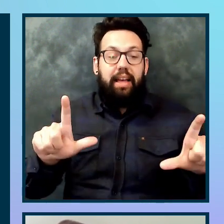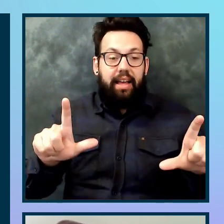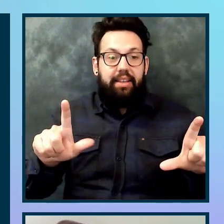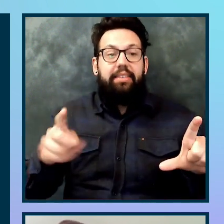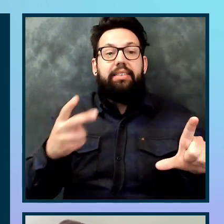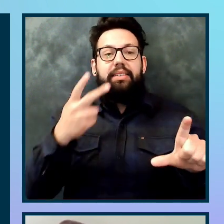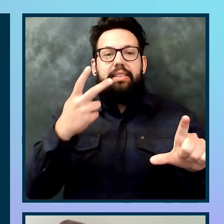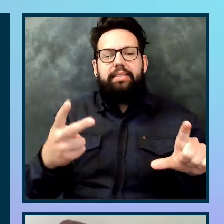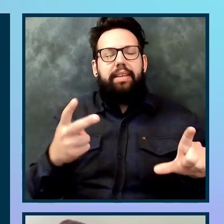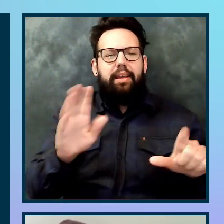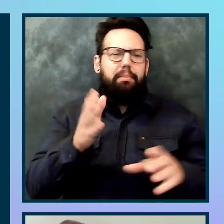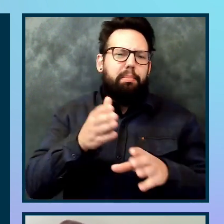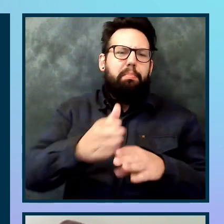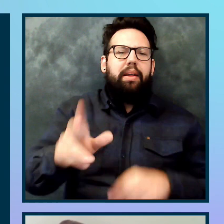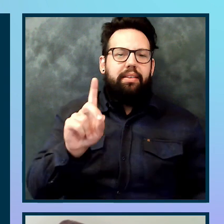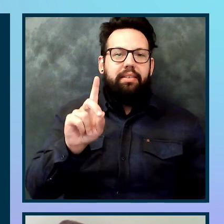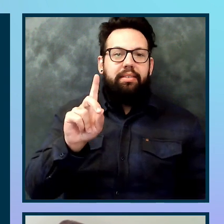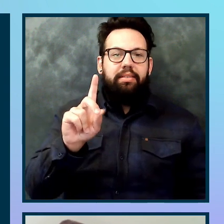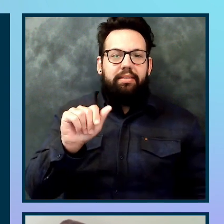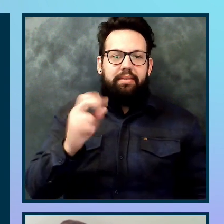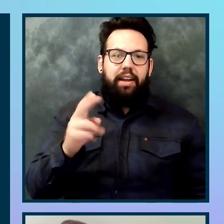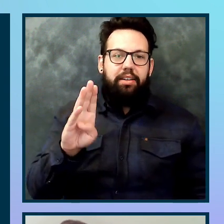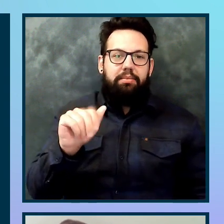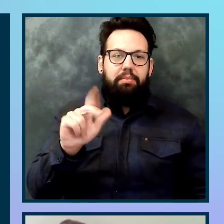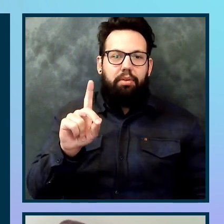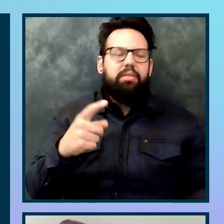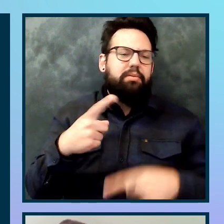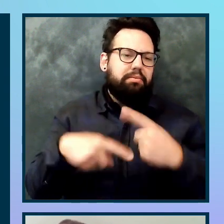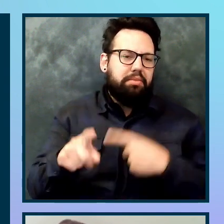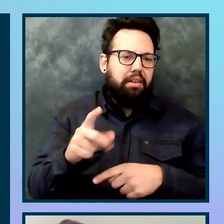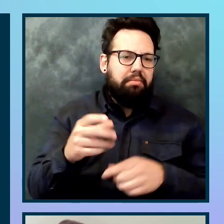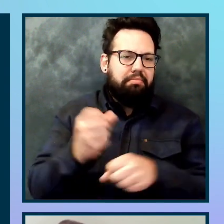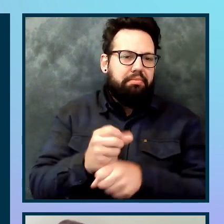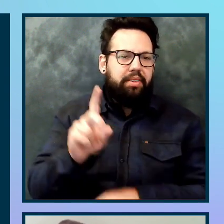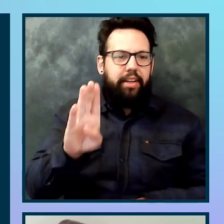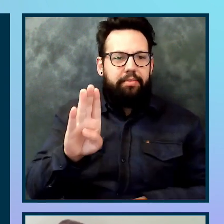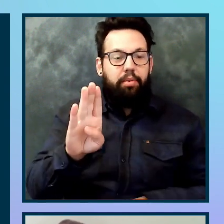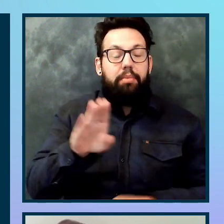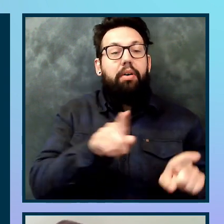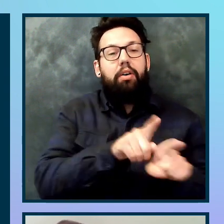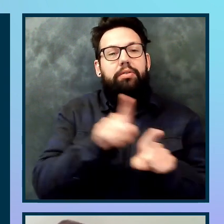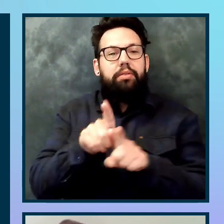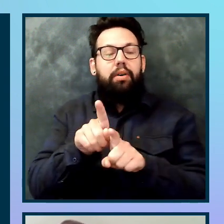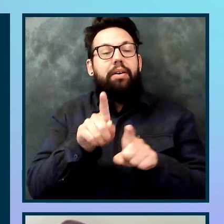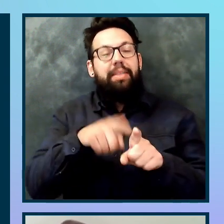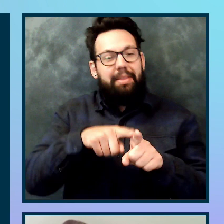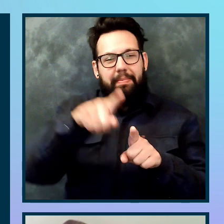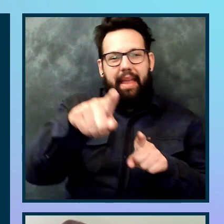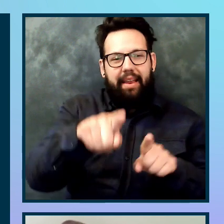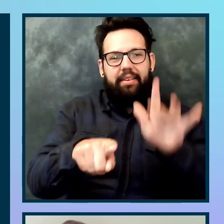sort of layout here, but on the main content landmark, we have a list of dropdowns. So at least 6 or